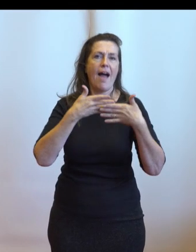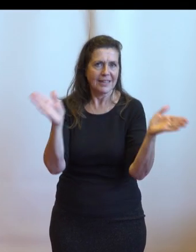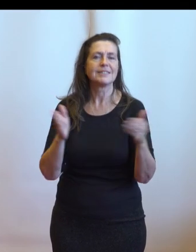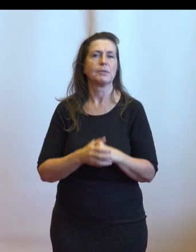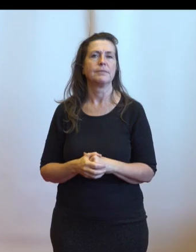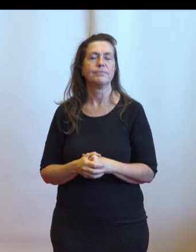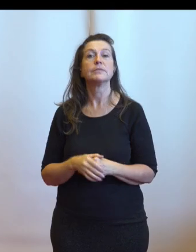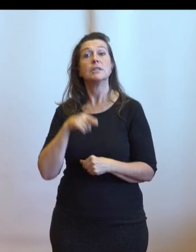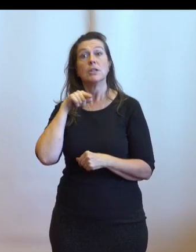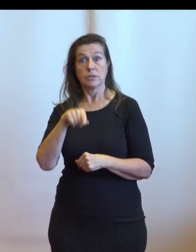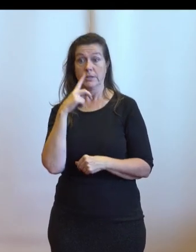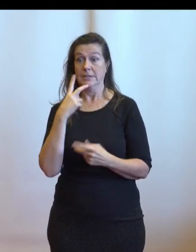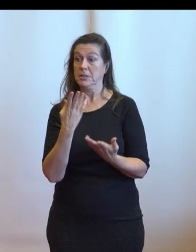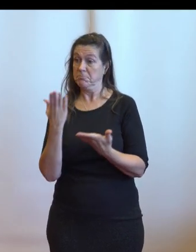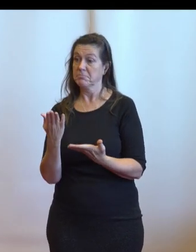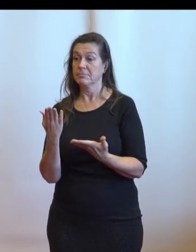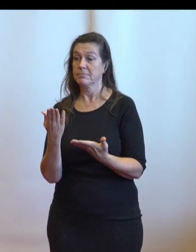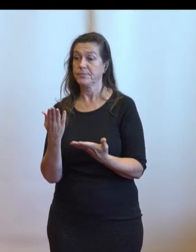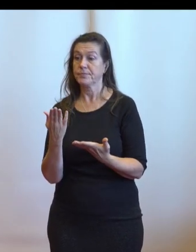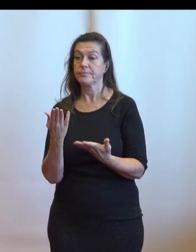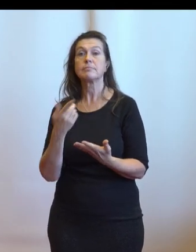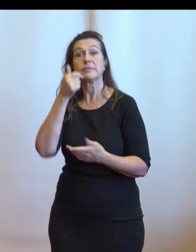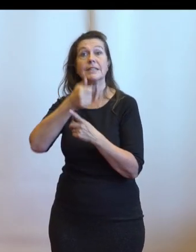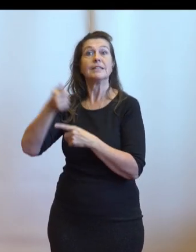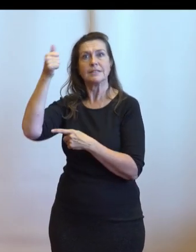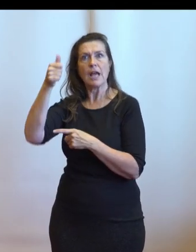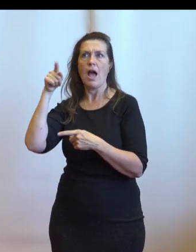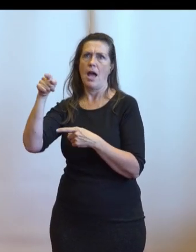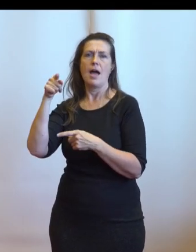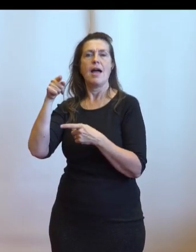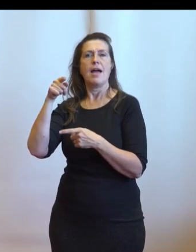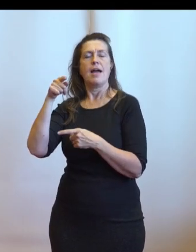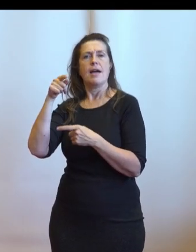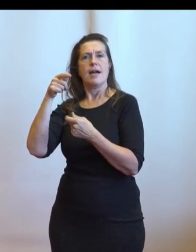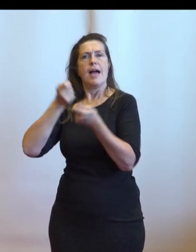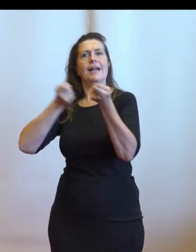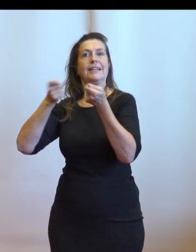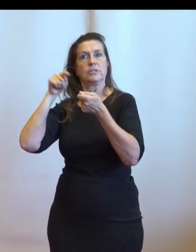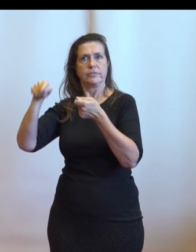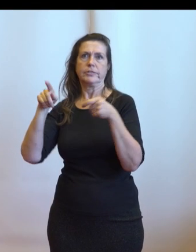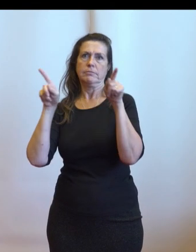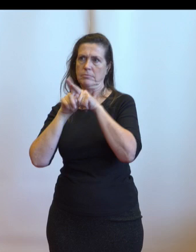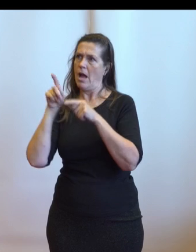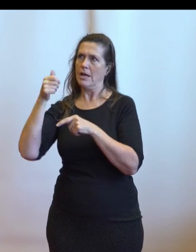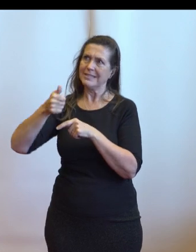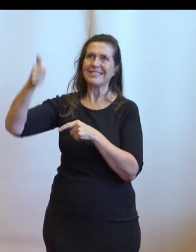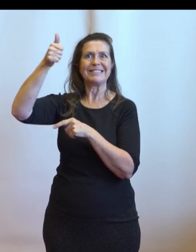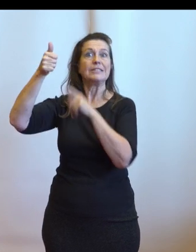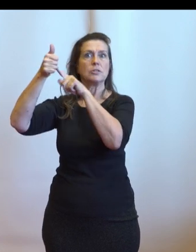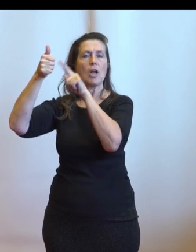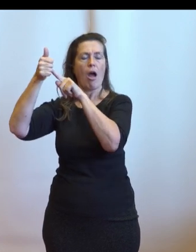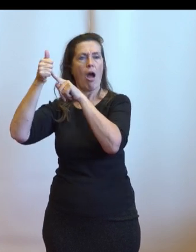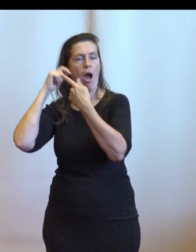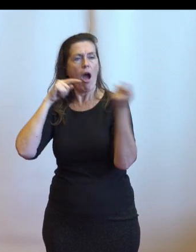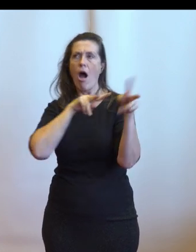on screen. So we've got things like having an executive champion. I think we've already talked about today, having that senior sponsorship and how important that is